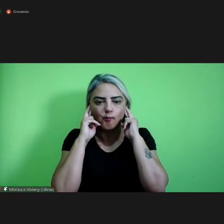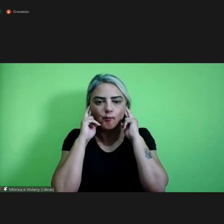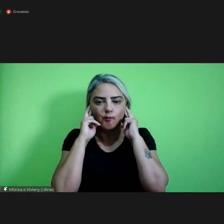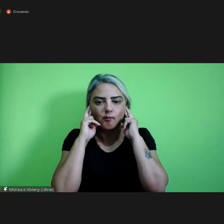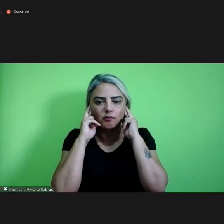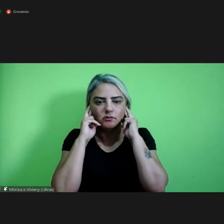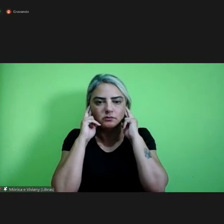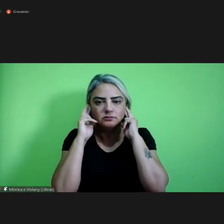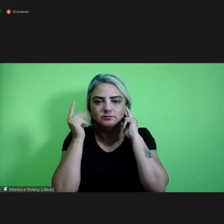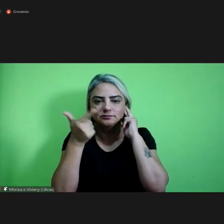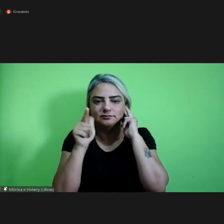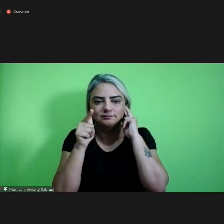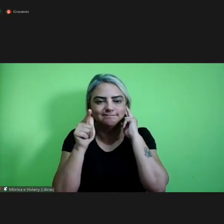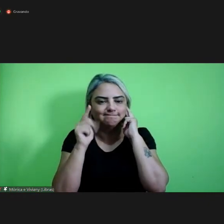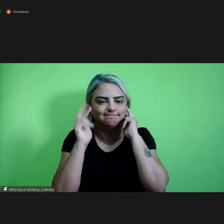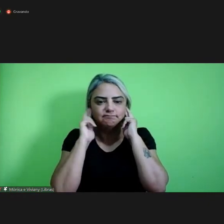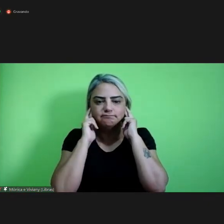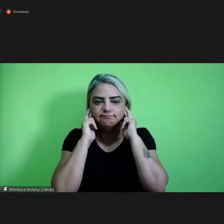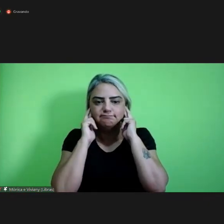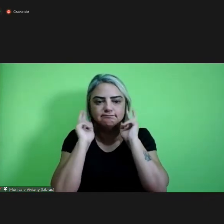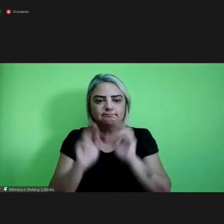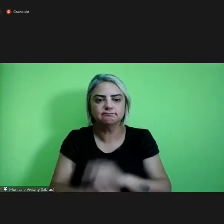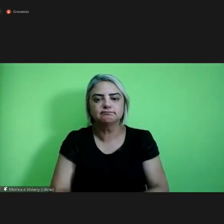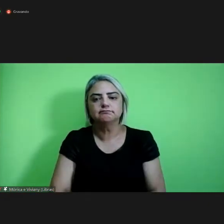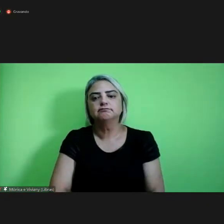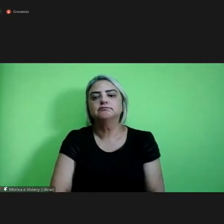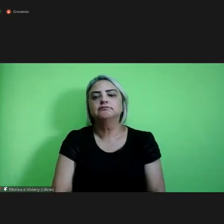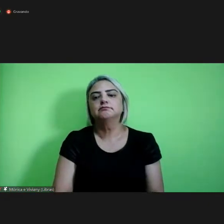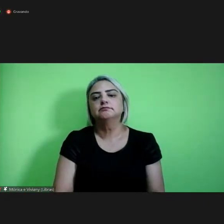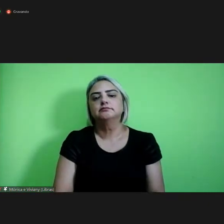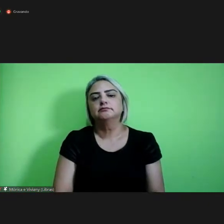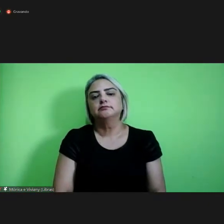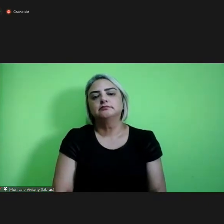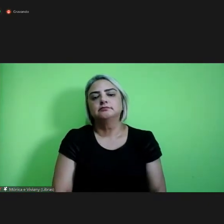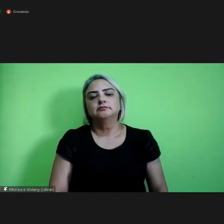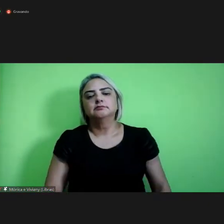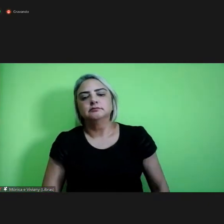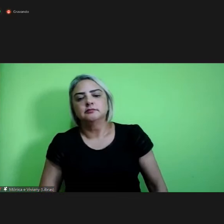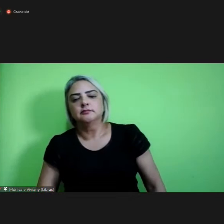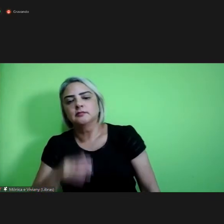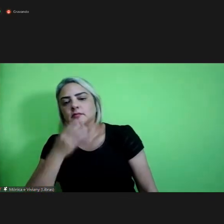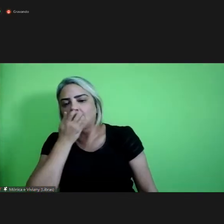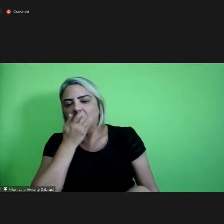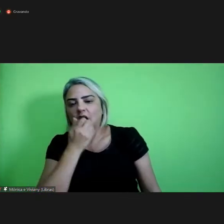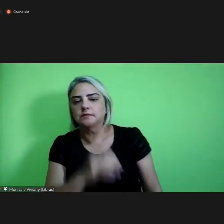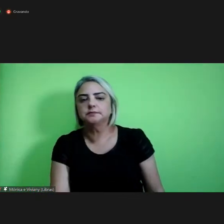Ah, Leopoldo cortou novamente. Your voice is not coming out.